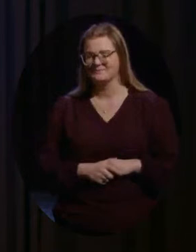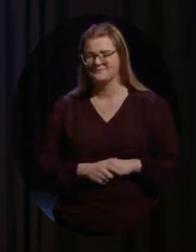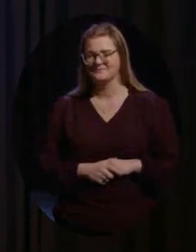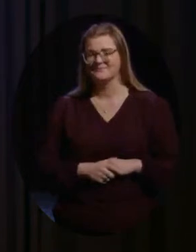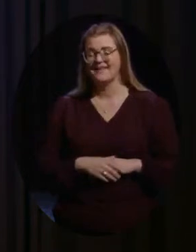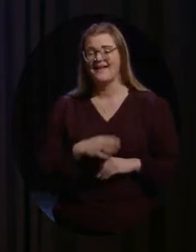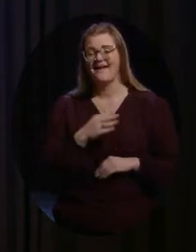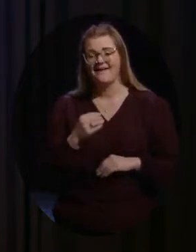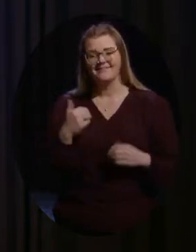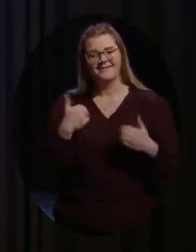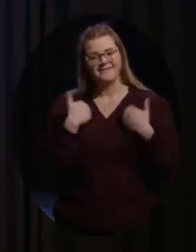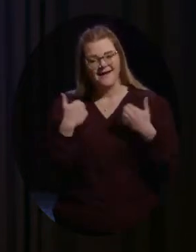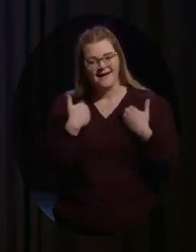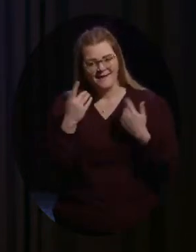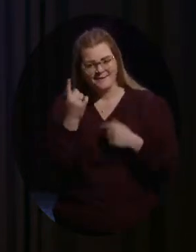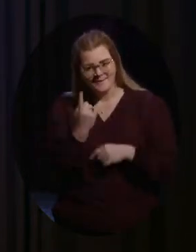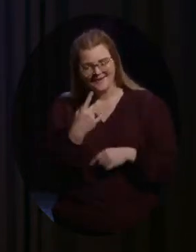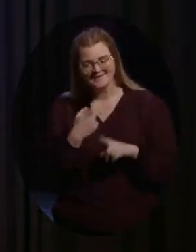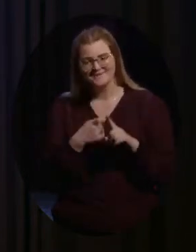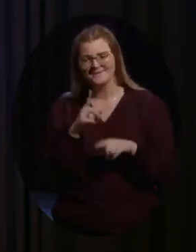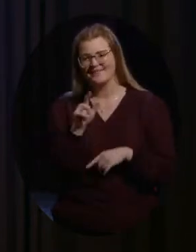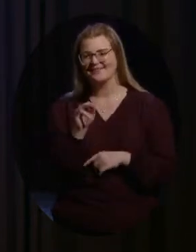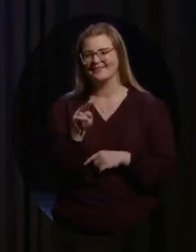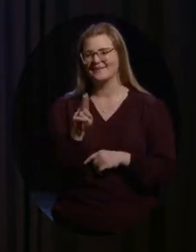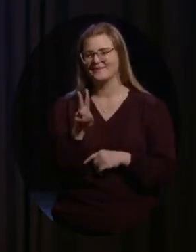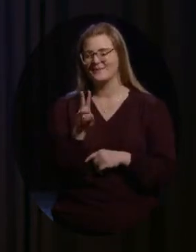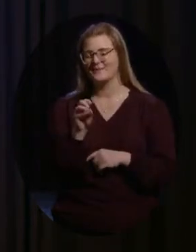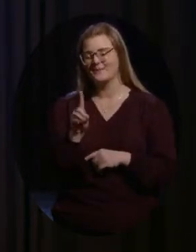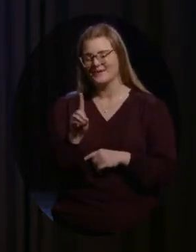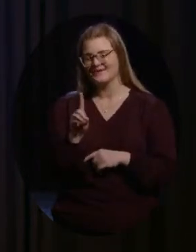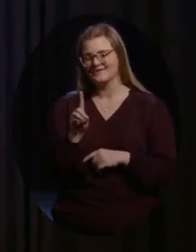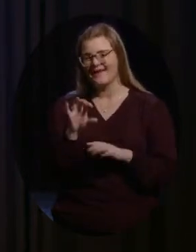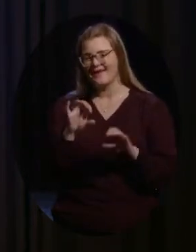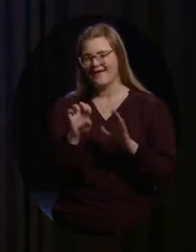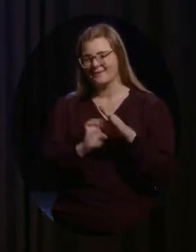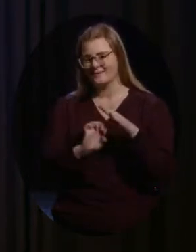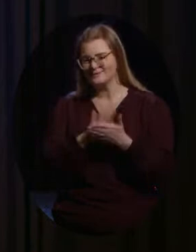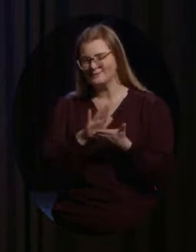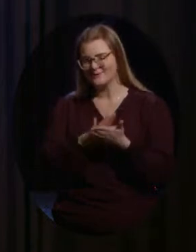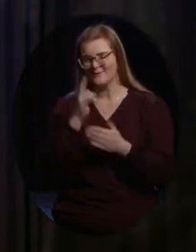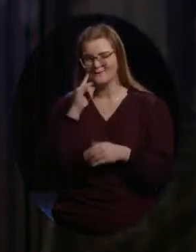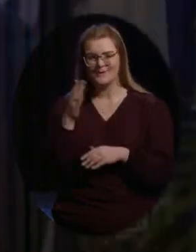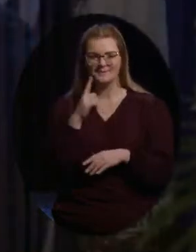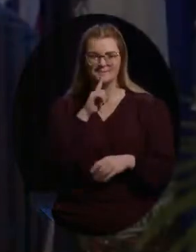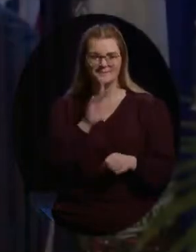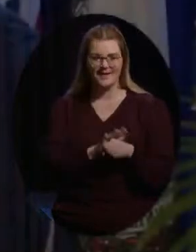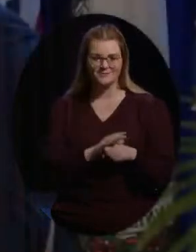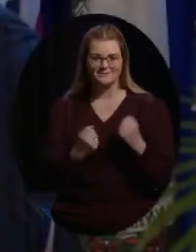And the young ones from Linwood Holt Elementary School for the Pledge of Allegiance.